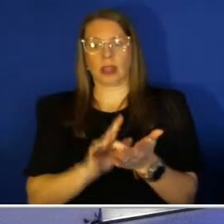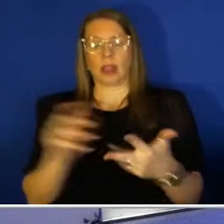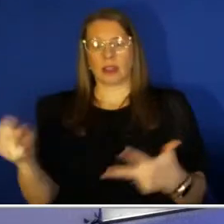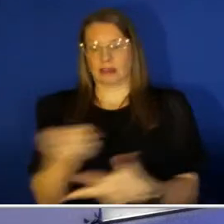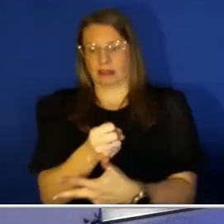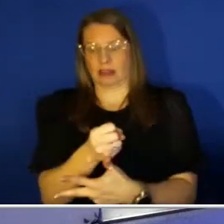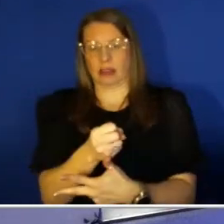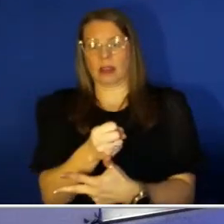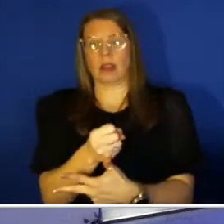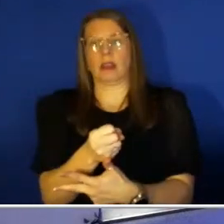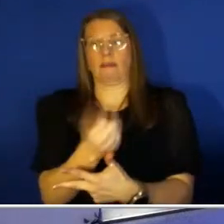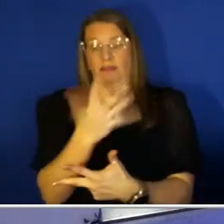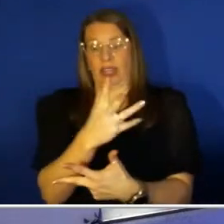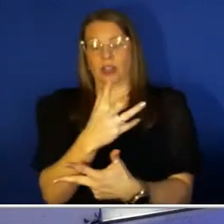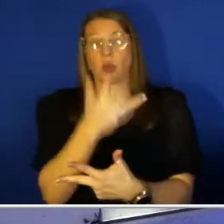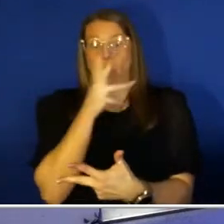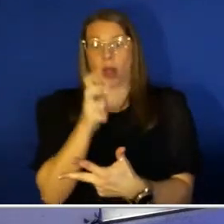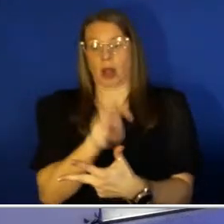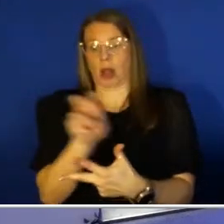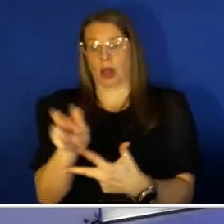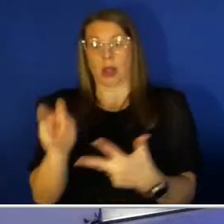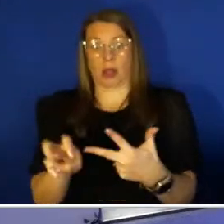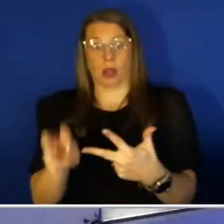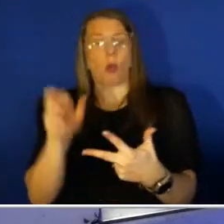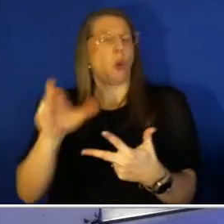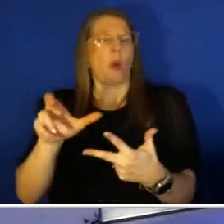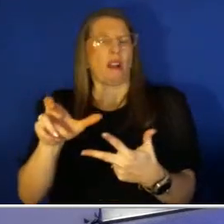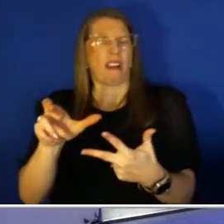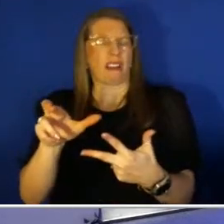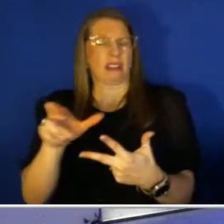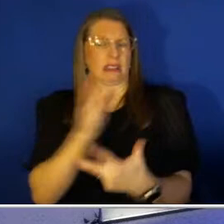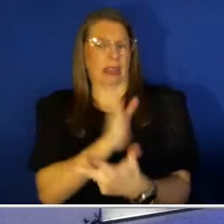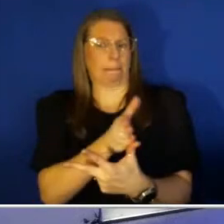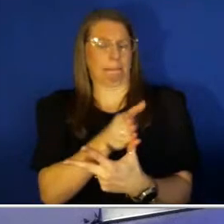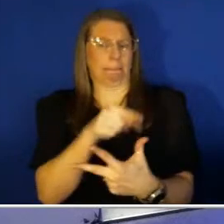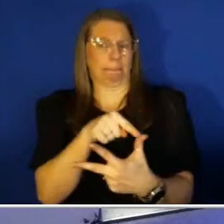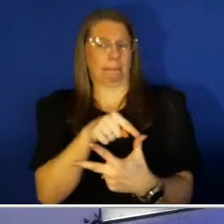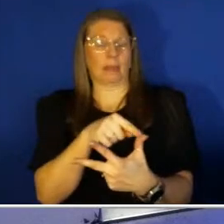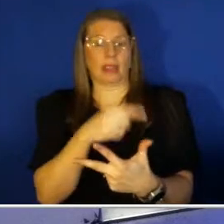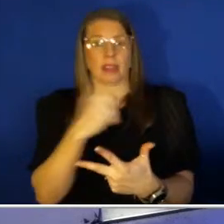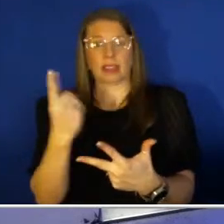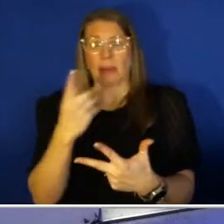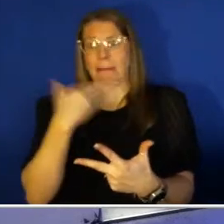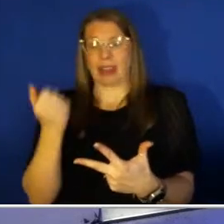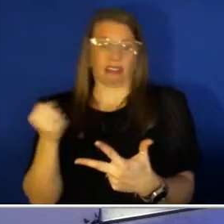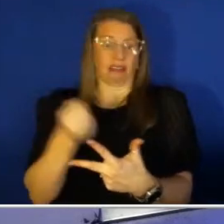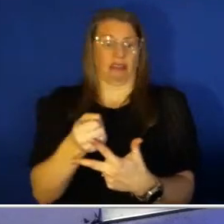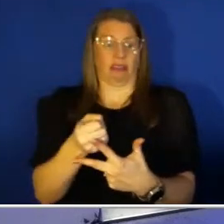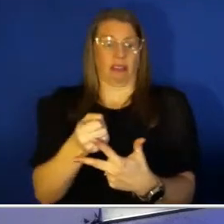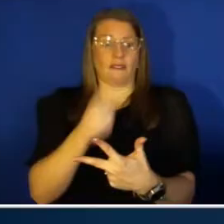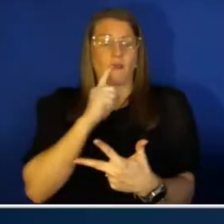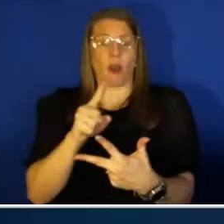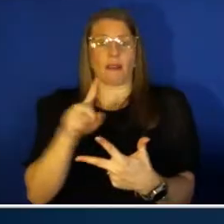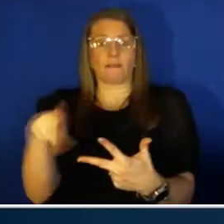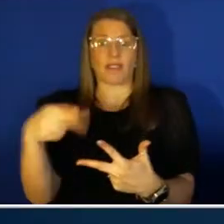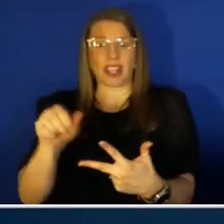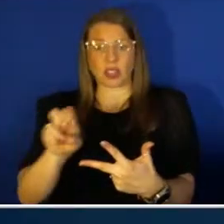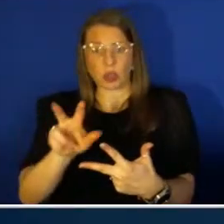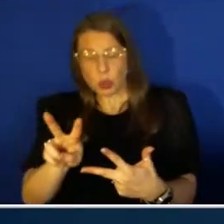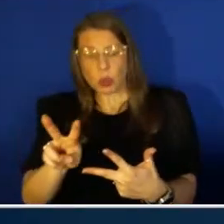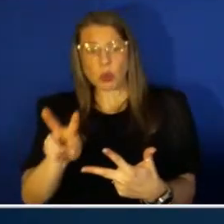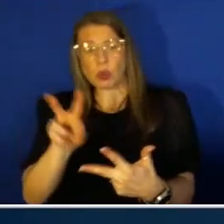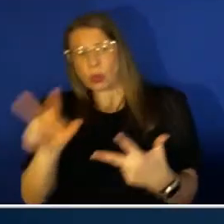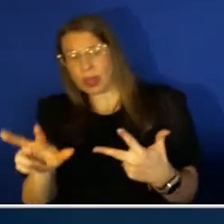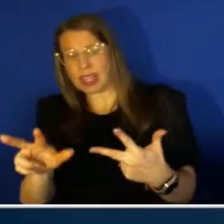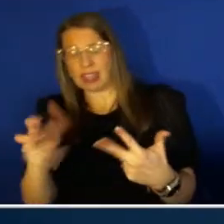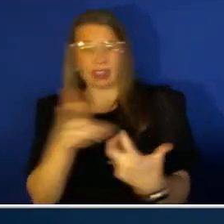in at 1 go through 1, 2, 3, and beyond, or sometimes somebody might be better for phase 2 or phase 3? How does that work? Yeah, we usually, so here